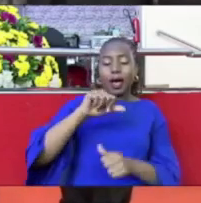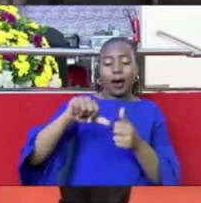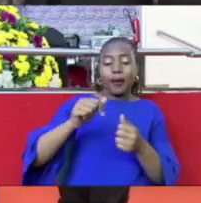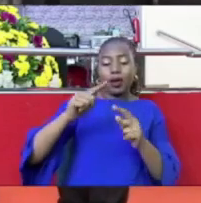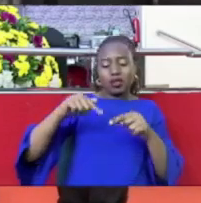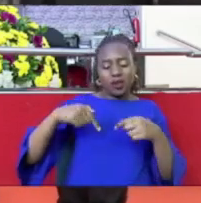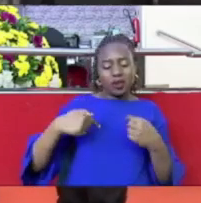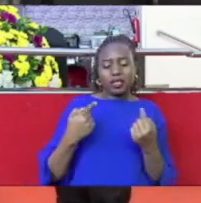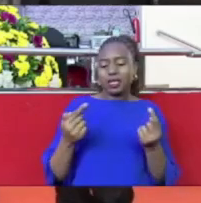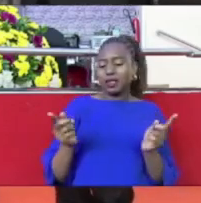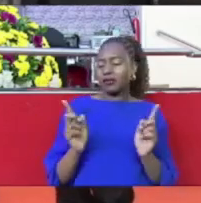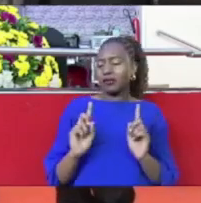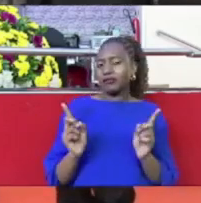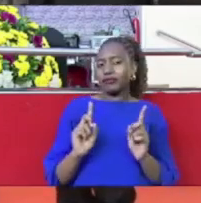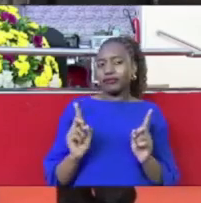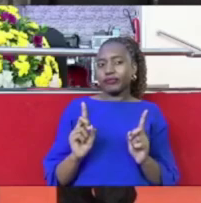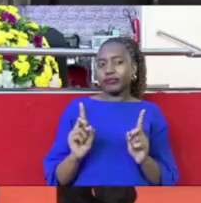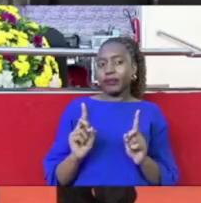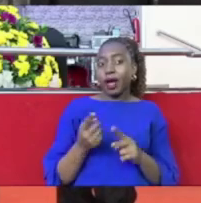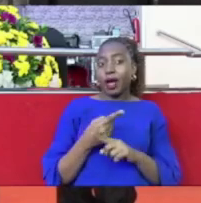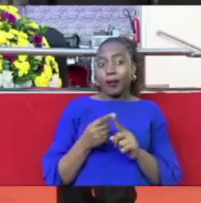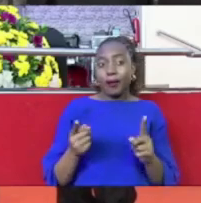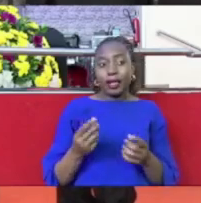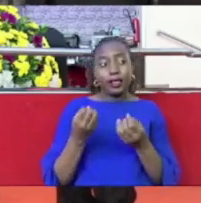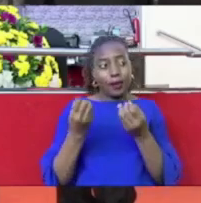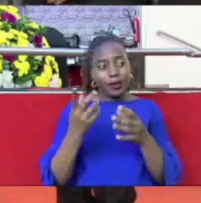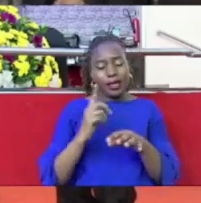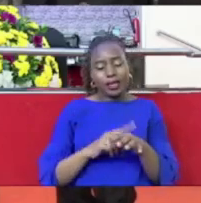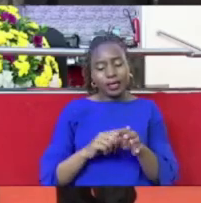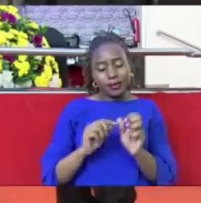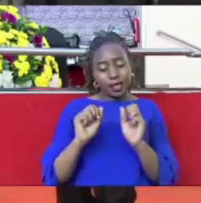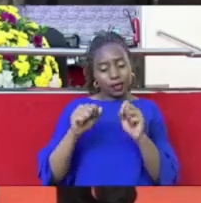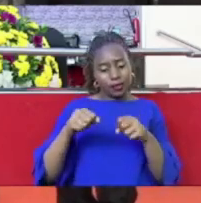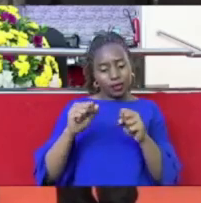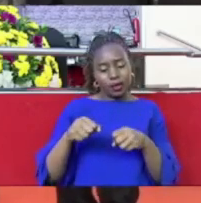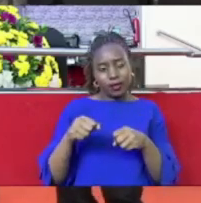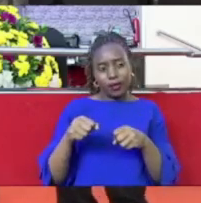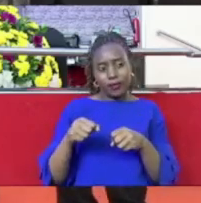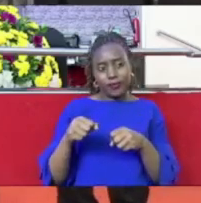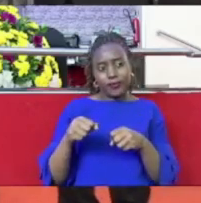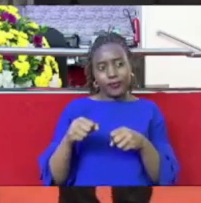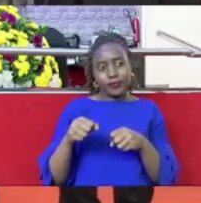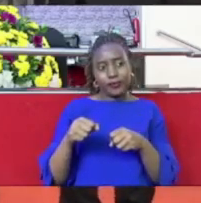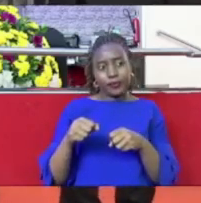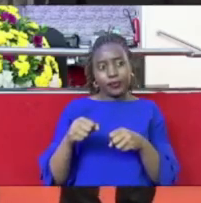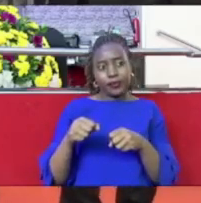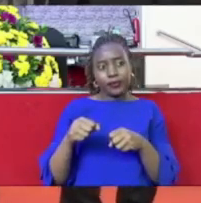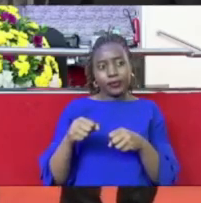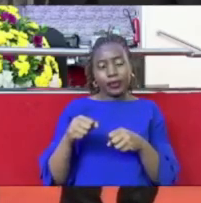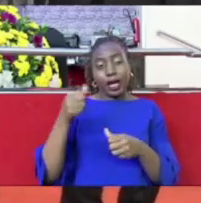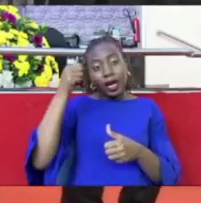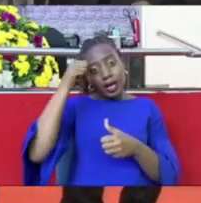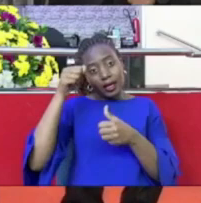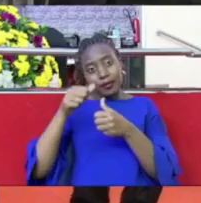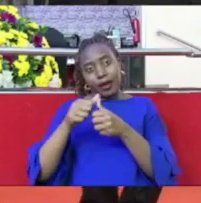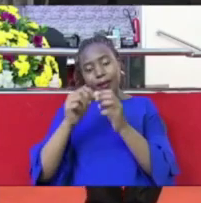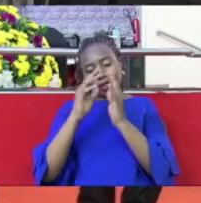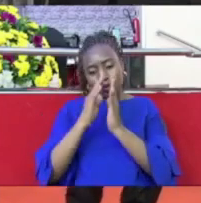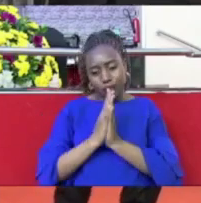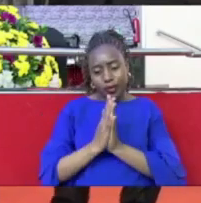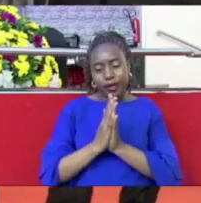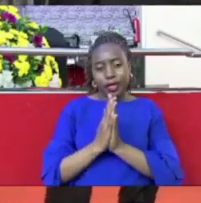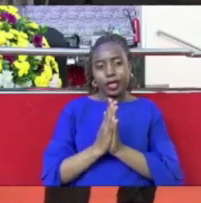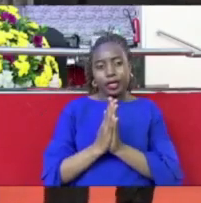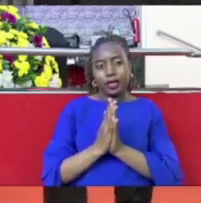tu, mimi mwenyewe. But as many times as possible, lakini mara nyingi iwezekanavyo, remember to pray for the needy in your